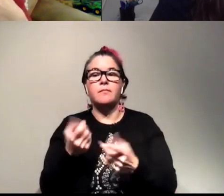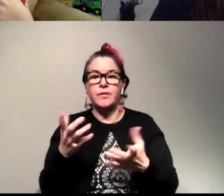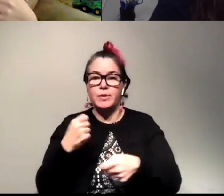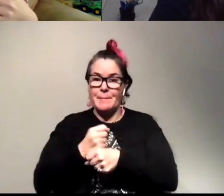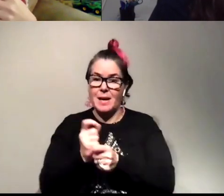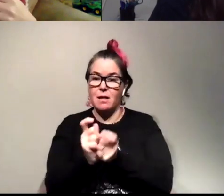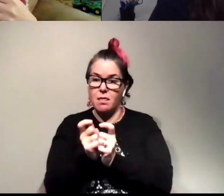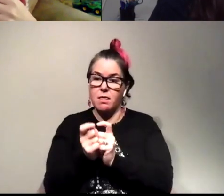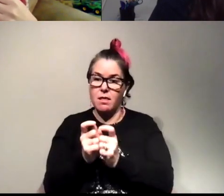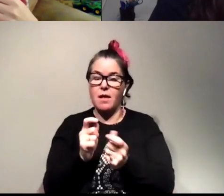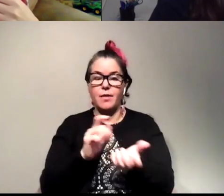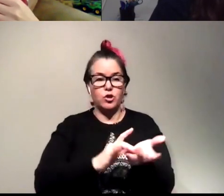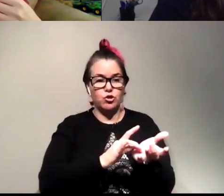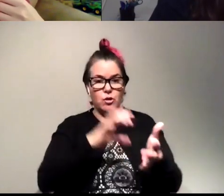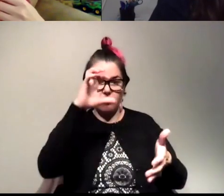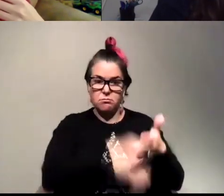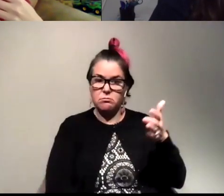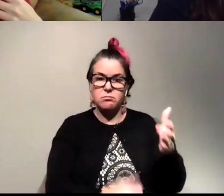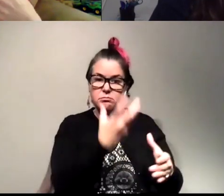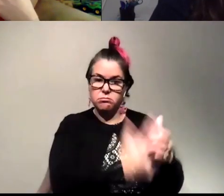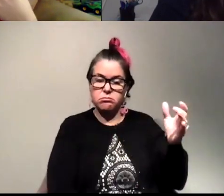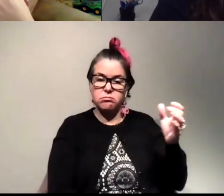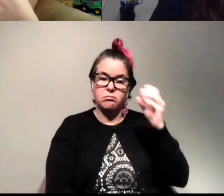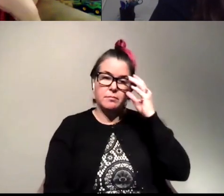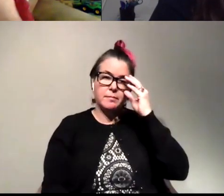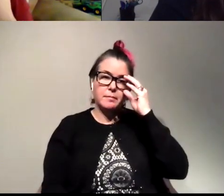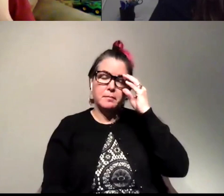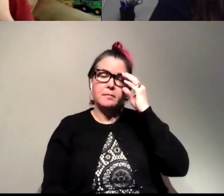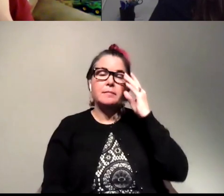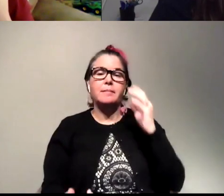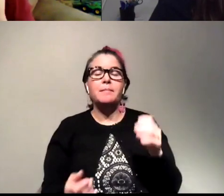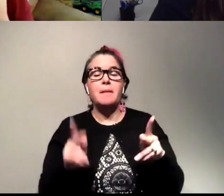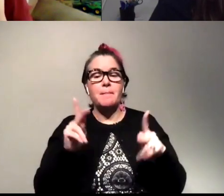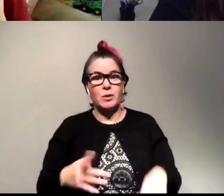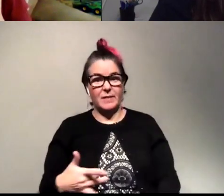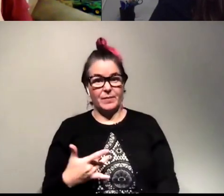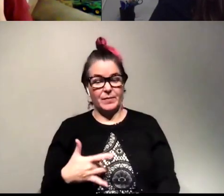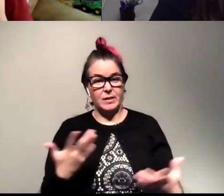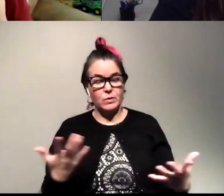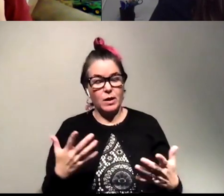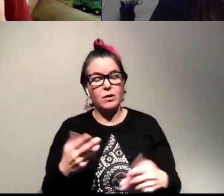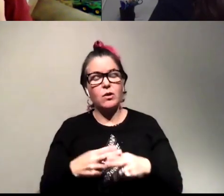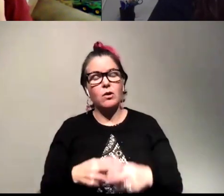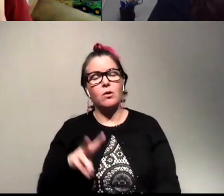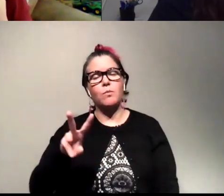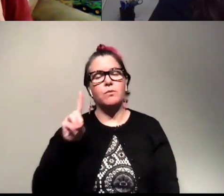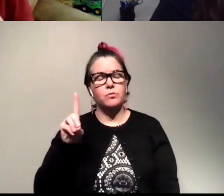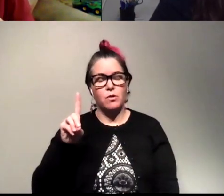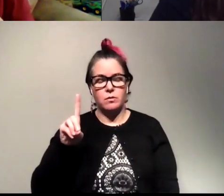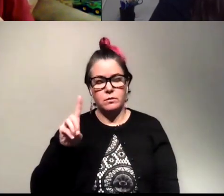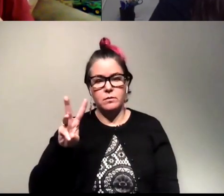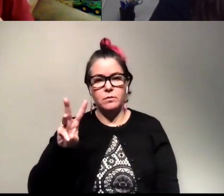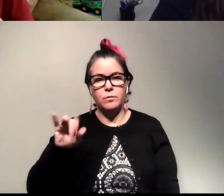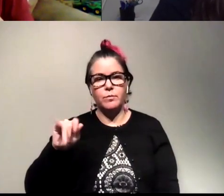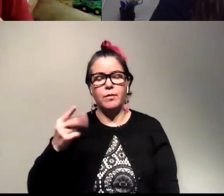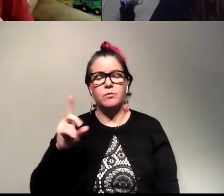changes, and then the drug is taken away. And that what the person feels is something we call withdrawal.